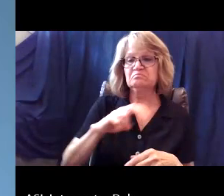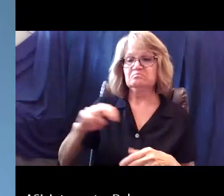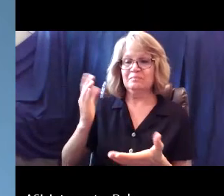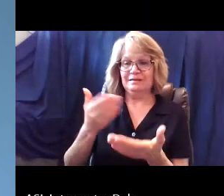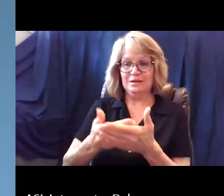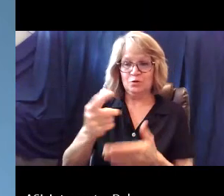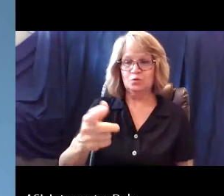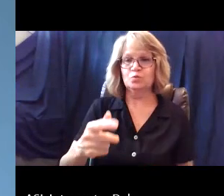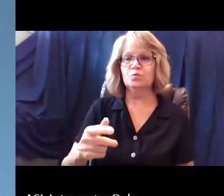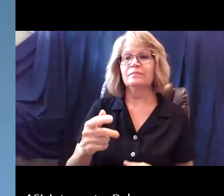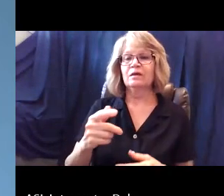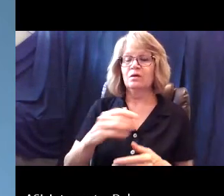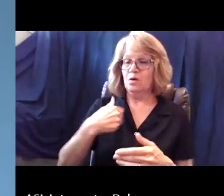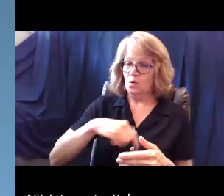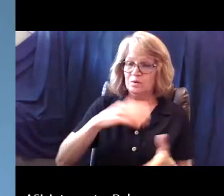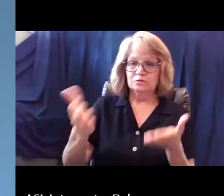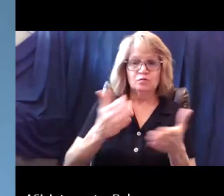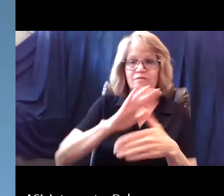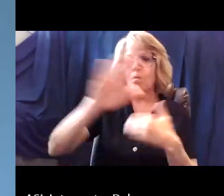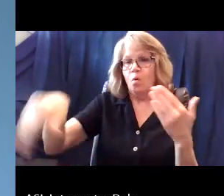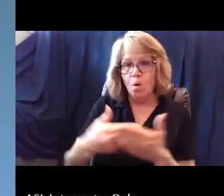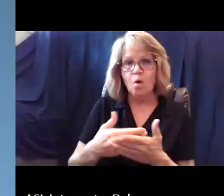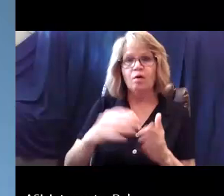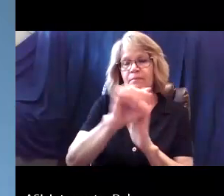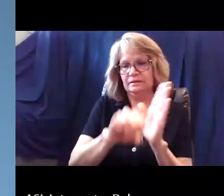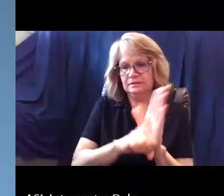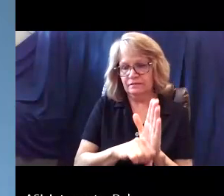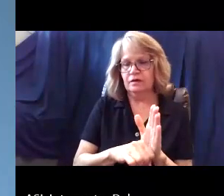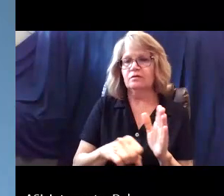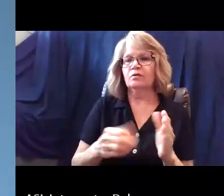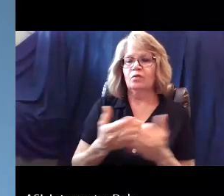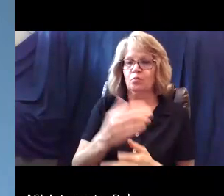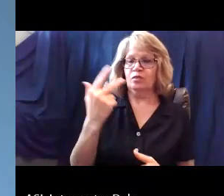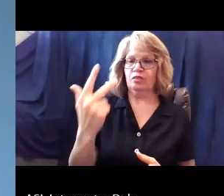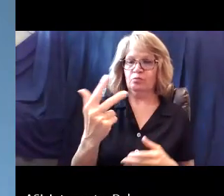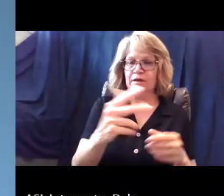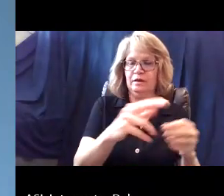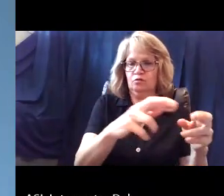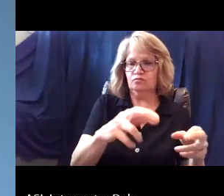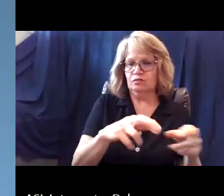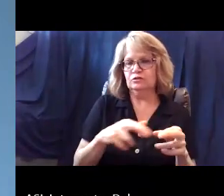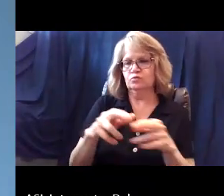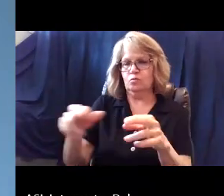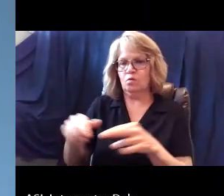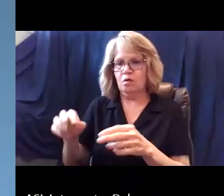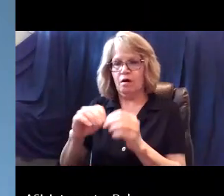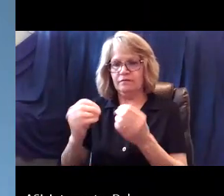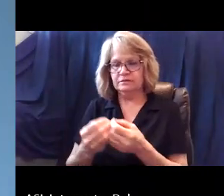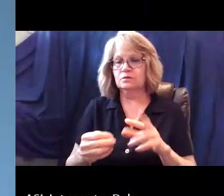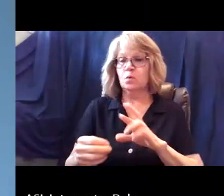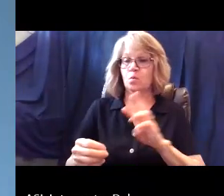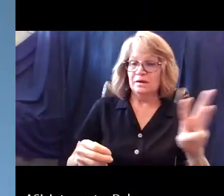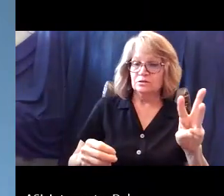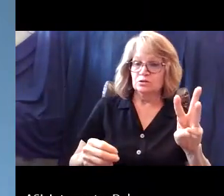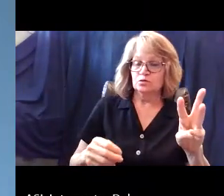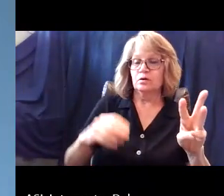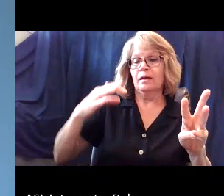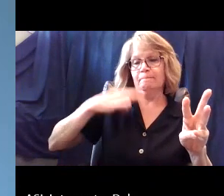We serve the entire state of Pennsylvania, and we do that through our 3 regional offices. So our Western region is served by our